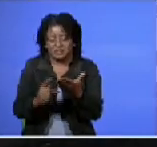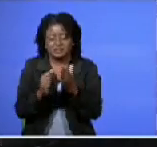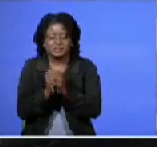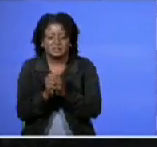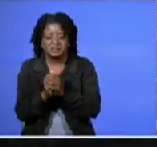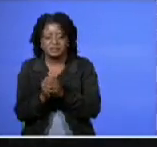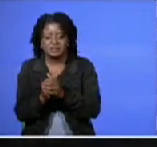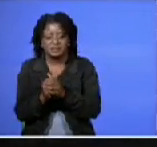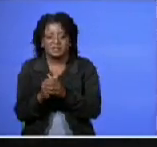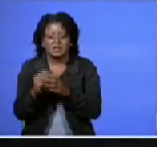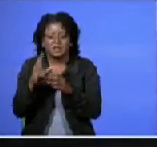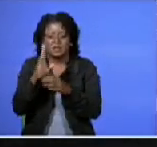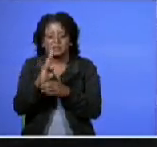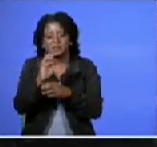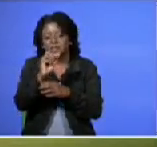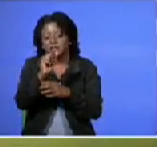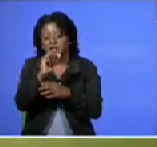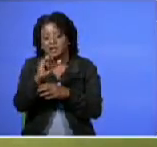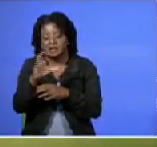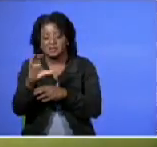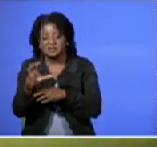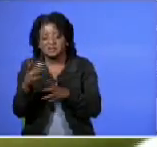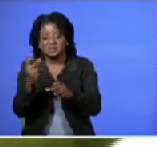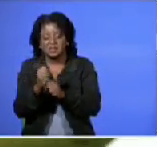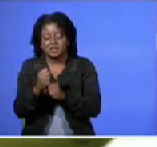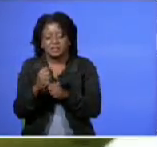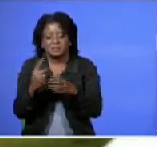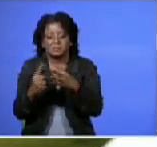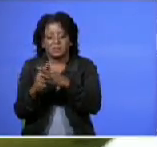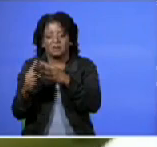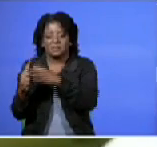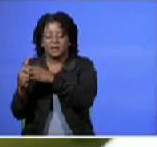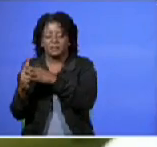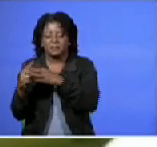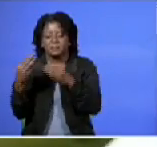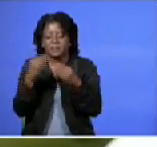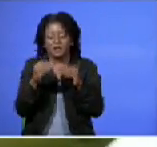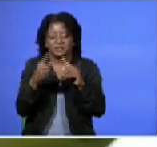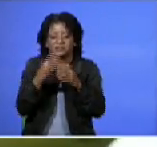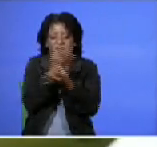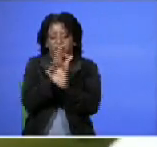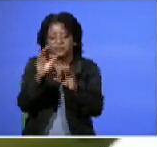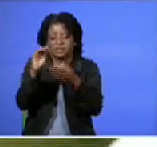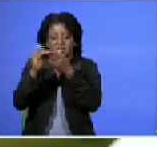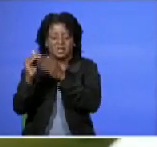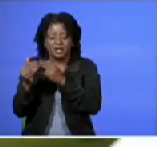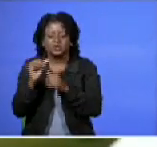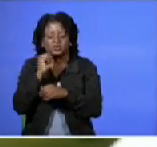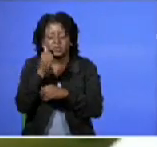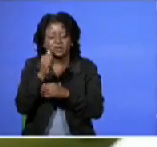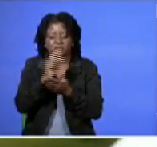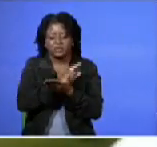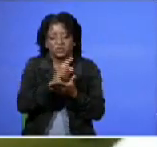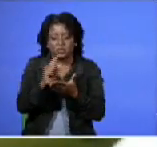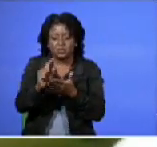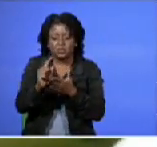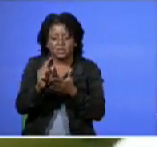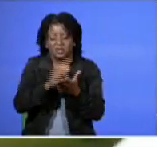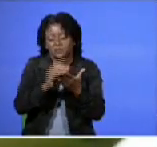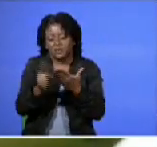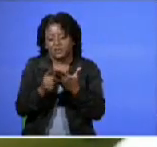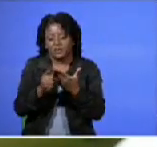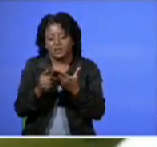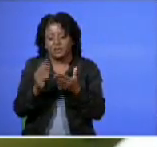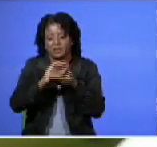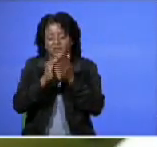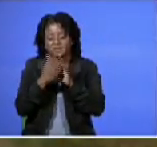The Bahamas Agricultural and Industrial Corporation taking its pop-up market to Freetown tomorrow. The weekly initiative has become quite popular, with